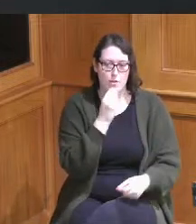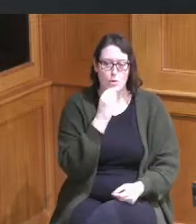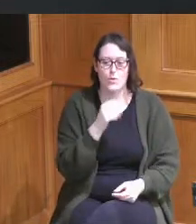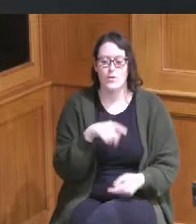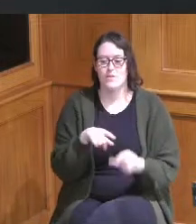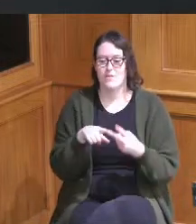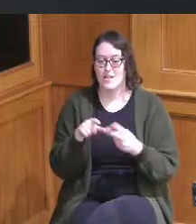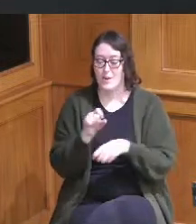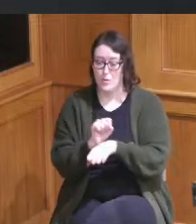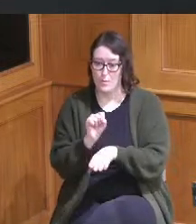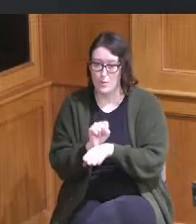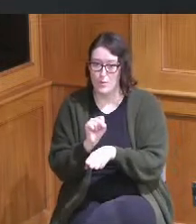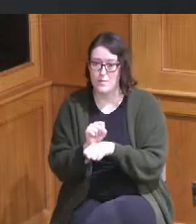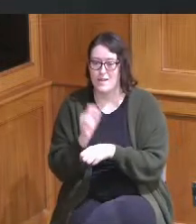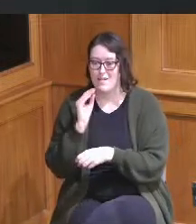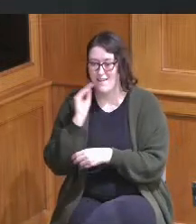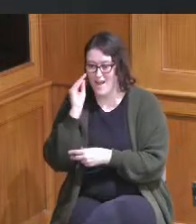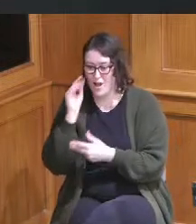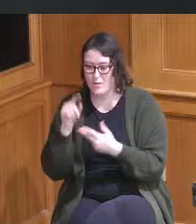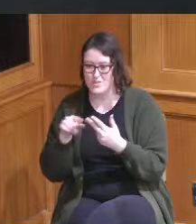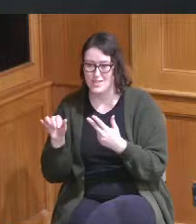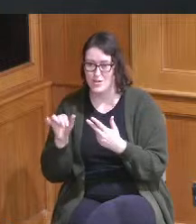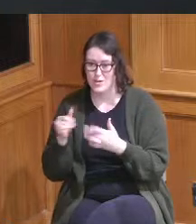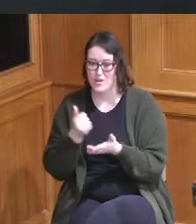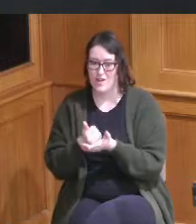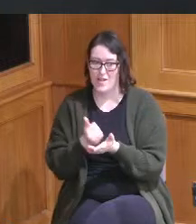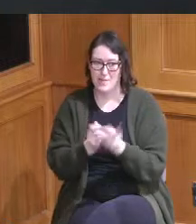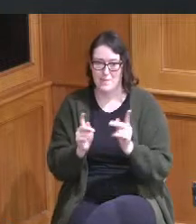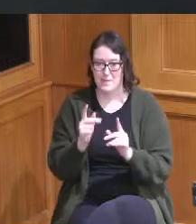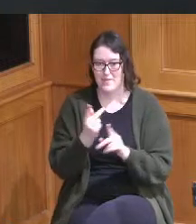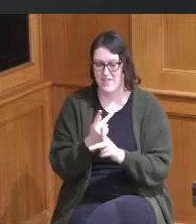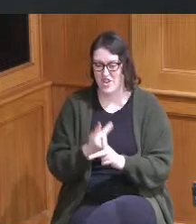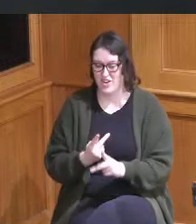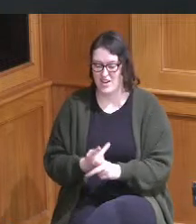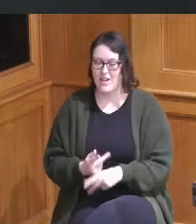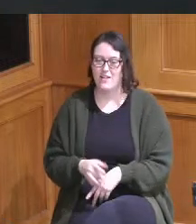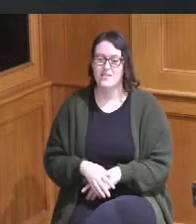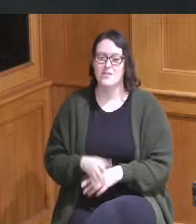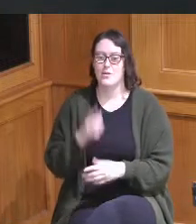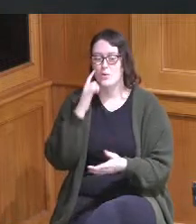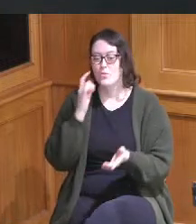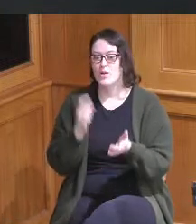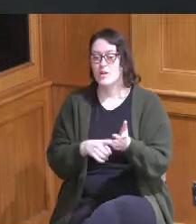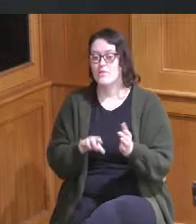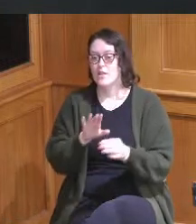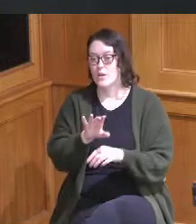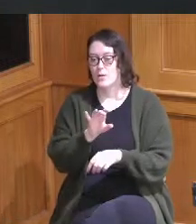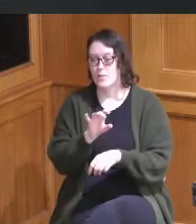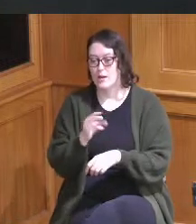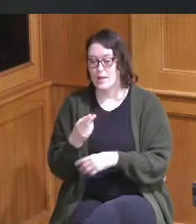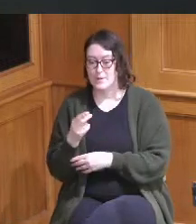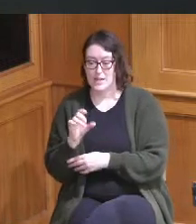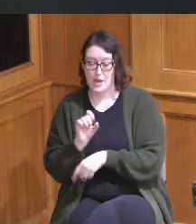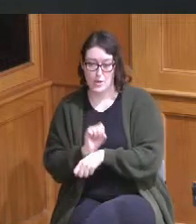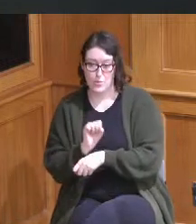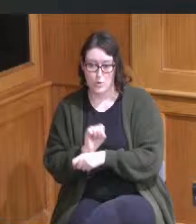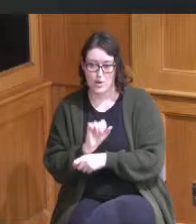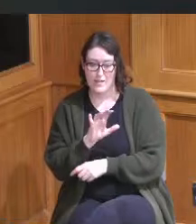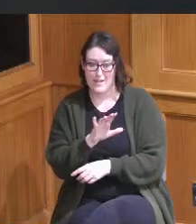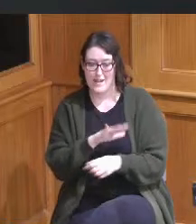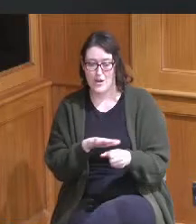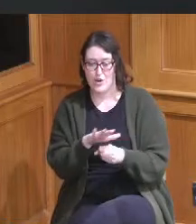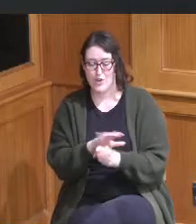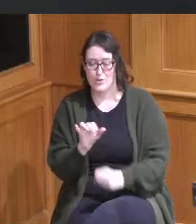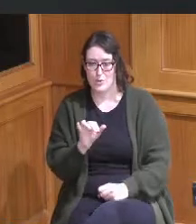employment and housing. And so I applaud their work. There was a recognition for the work that Hamilton County is doing in that space.